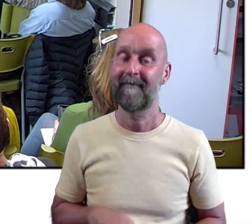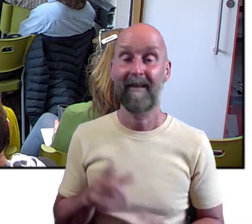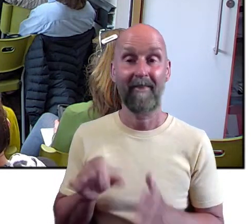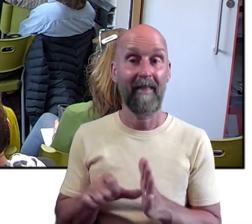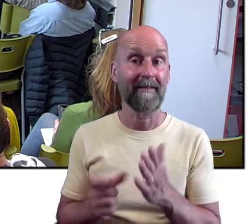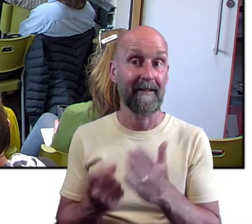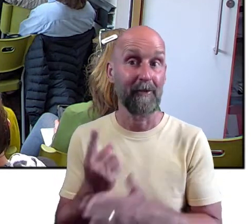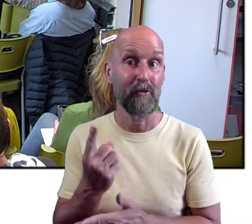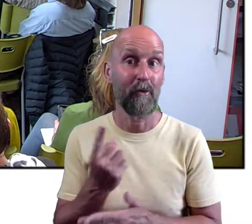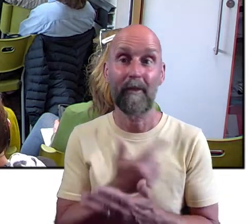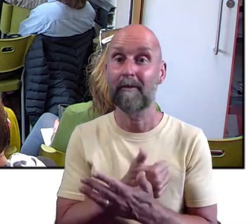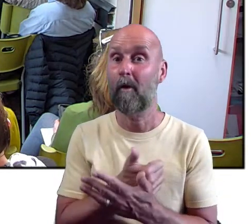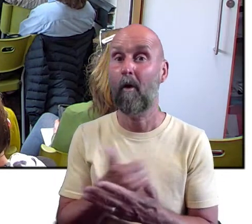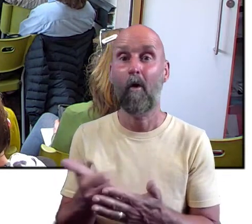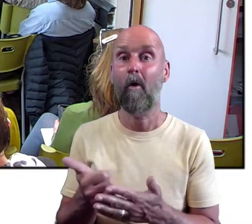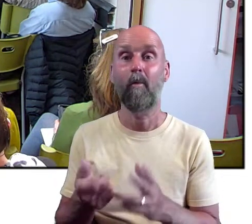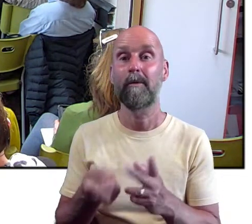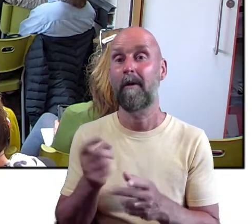ways around it.